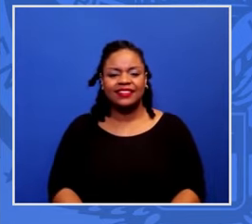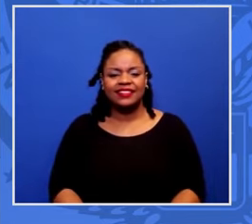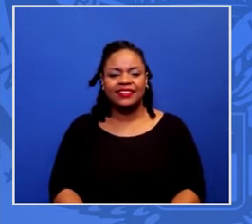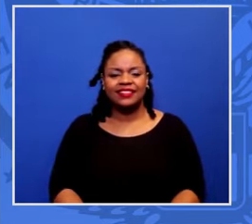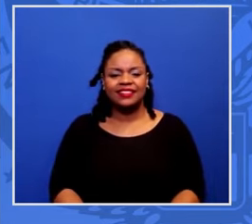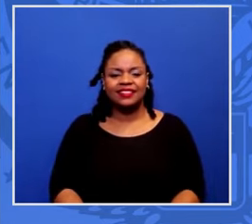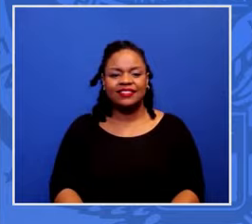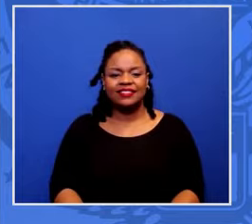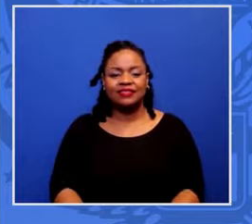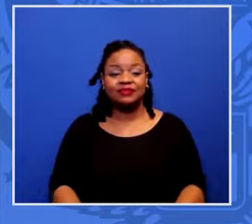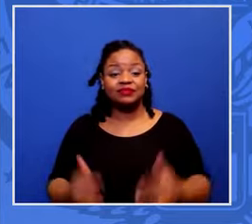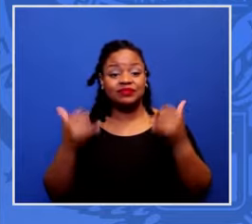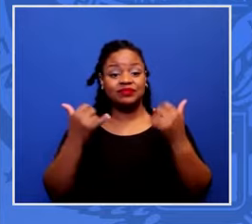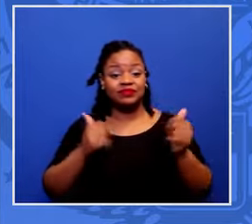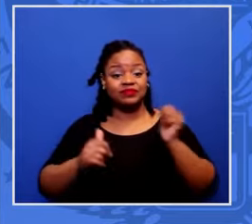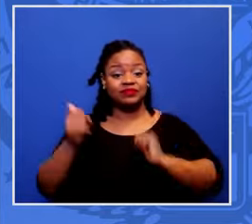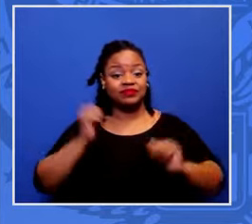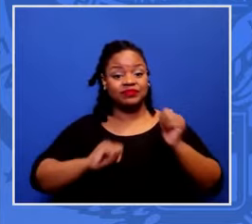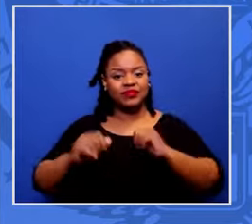inspiration.